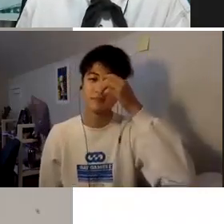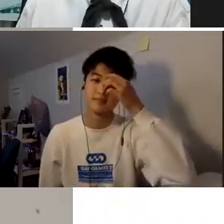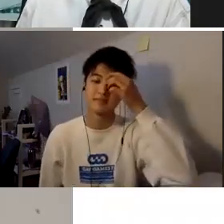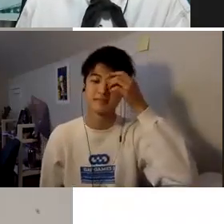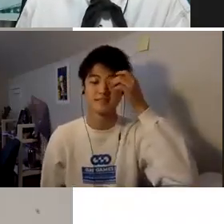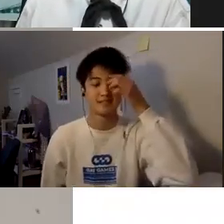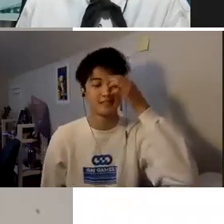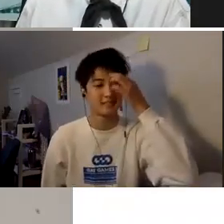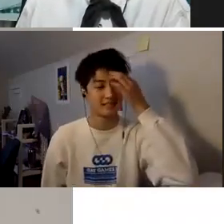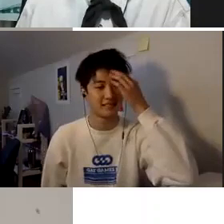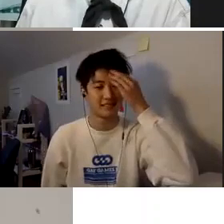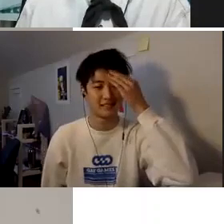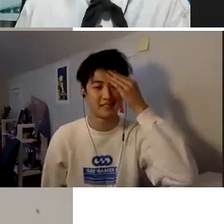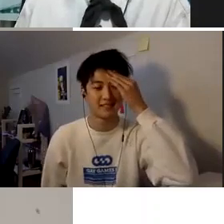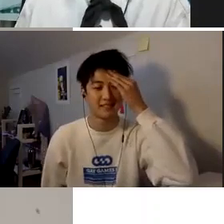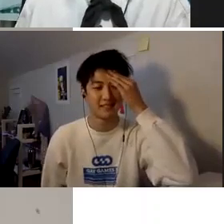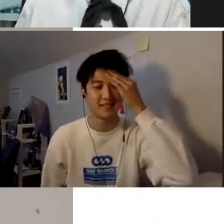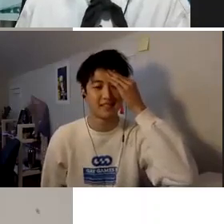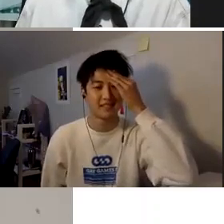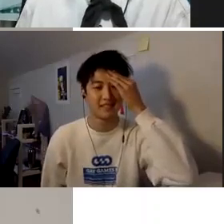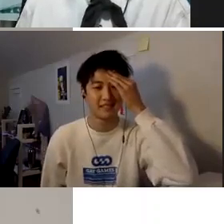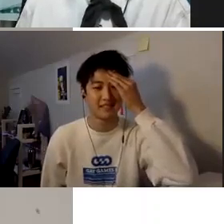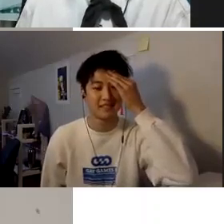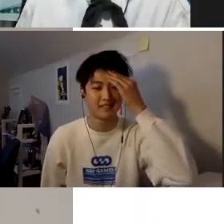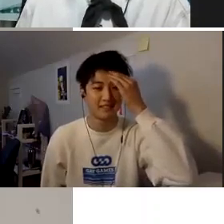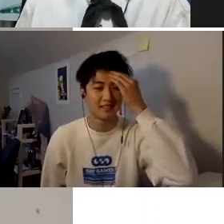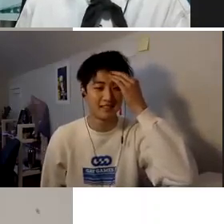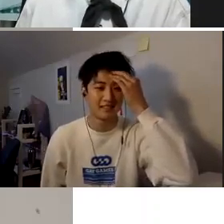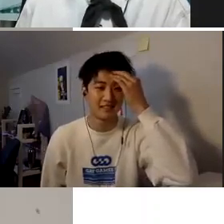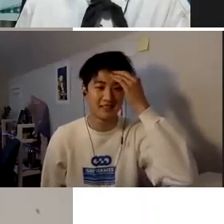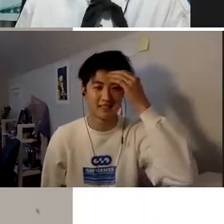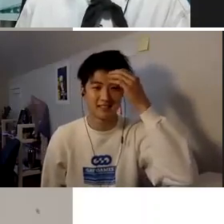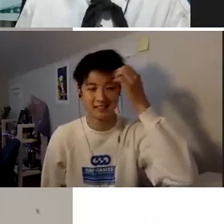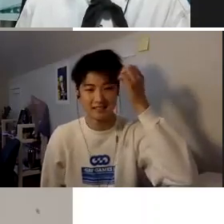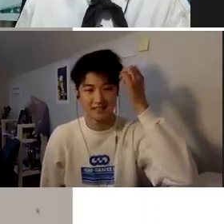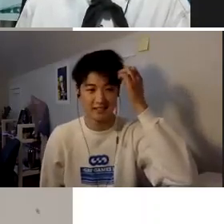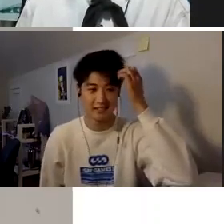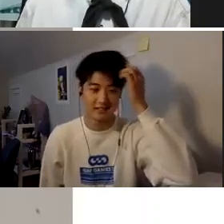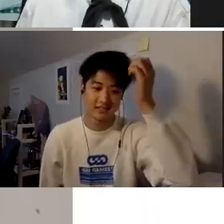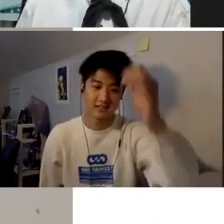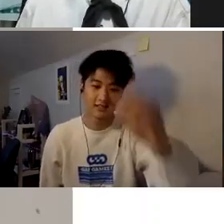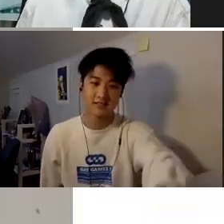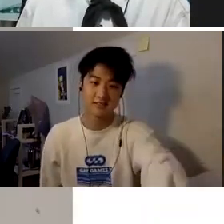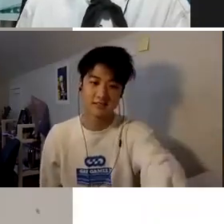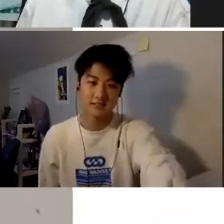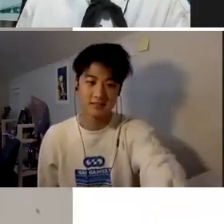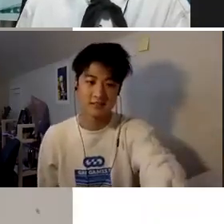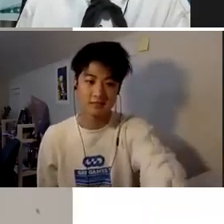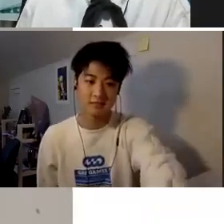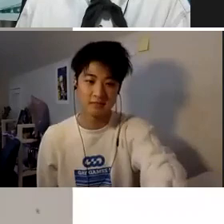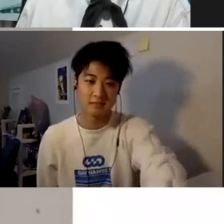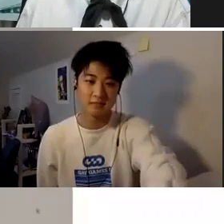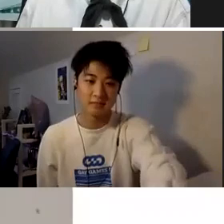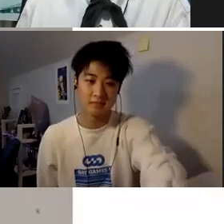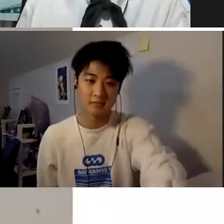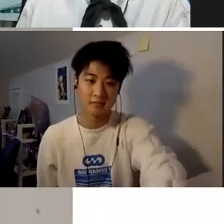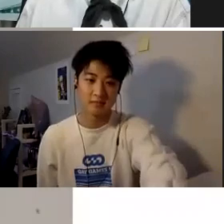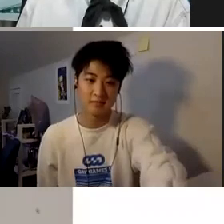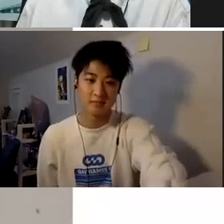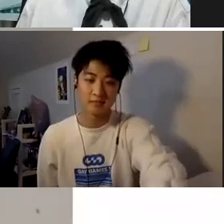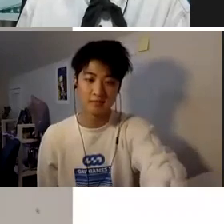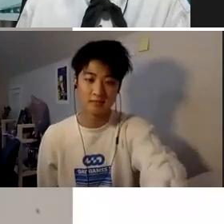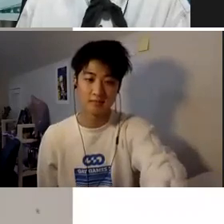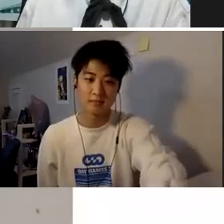and honored tradition in the history of printmaking. But I will also say it's a lot more